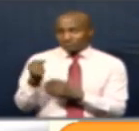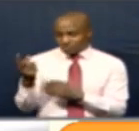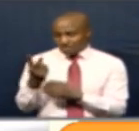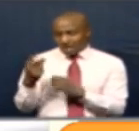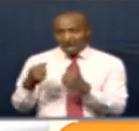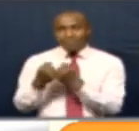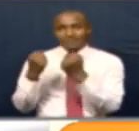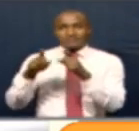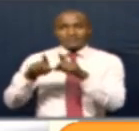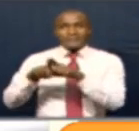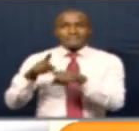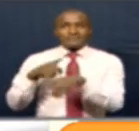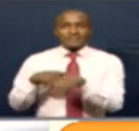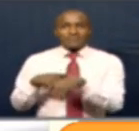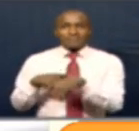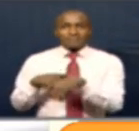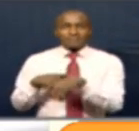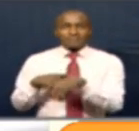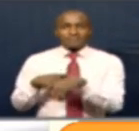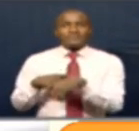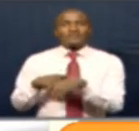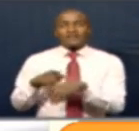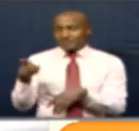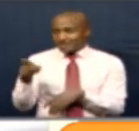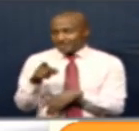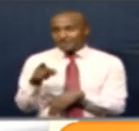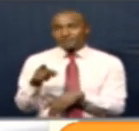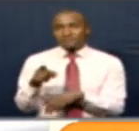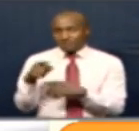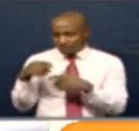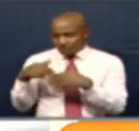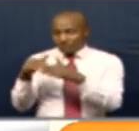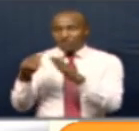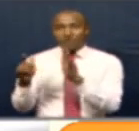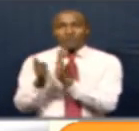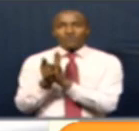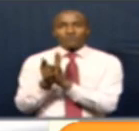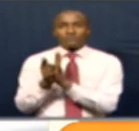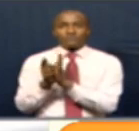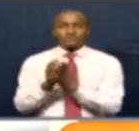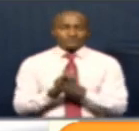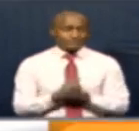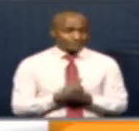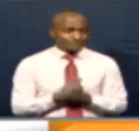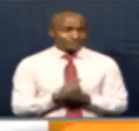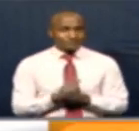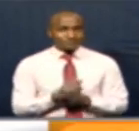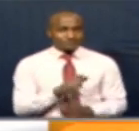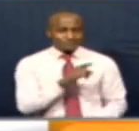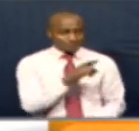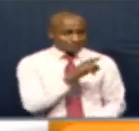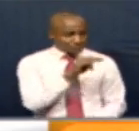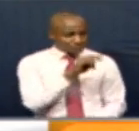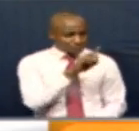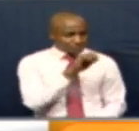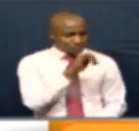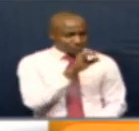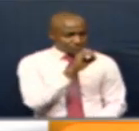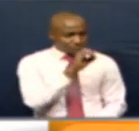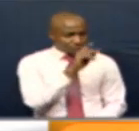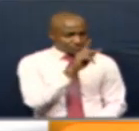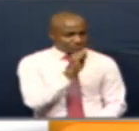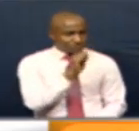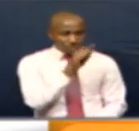concurrent. And I would say they are being run in accordance with the law and professionally. All right. Nsioka, by your own